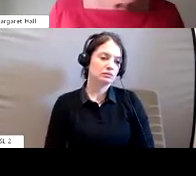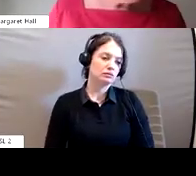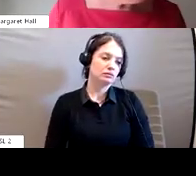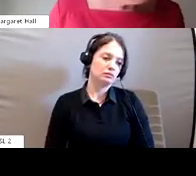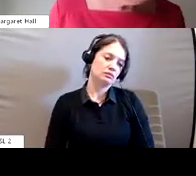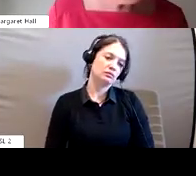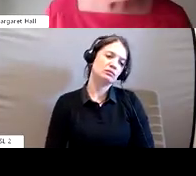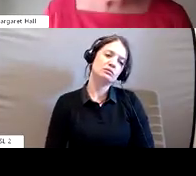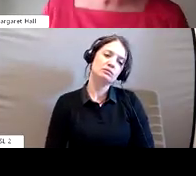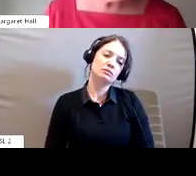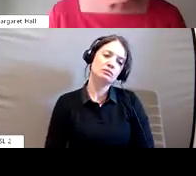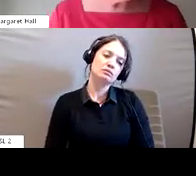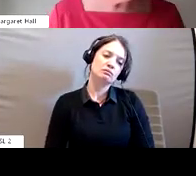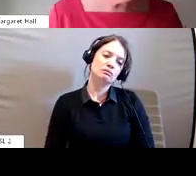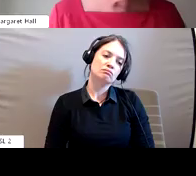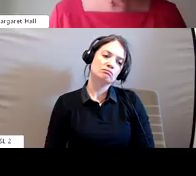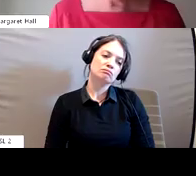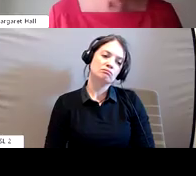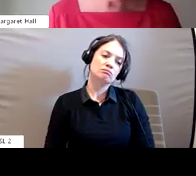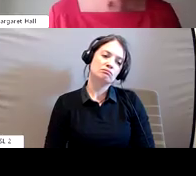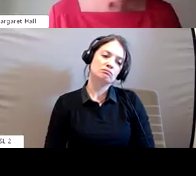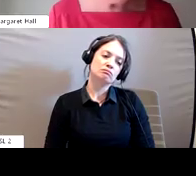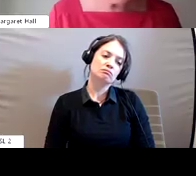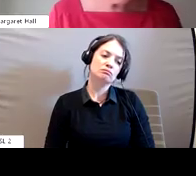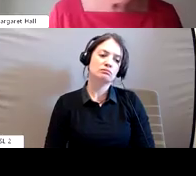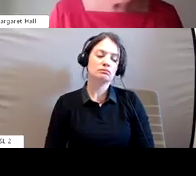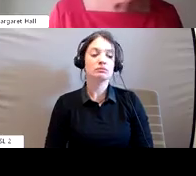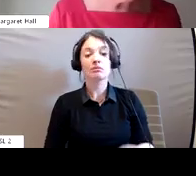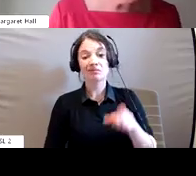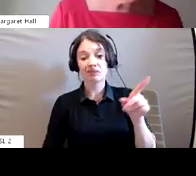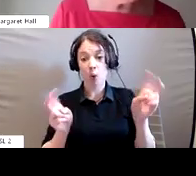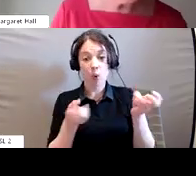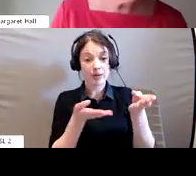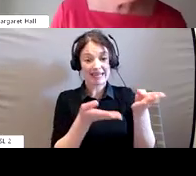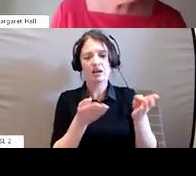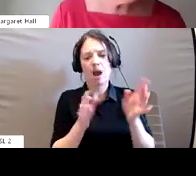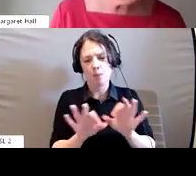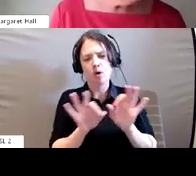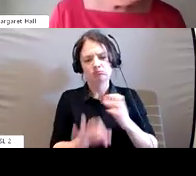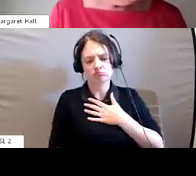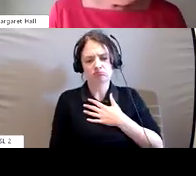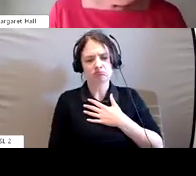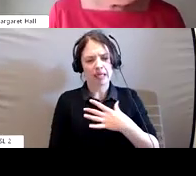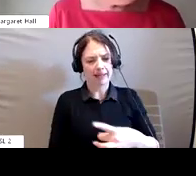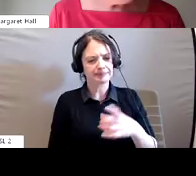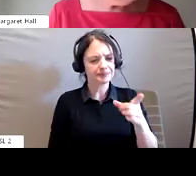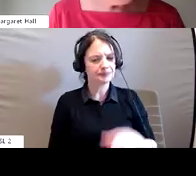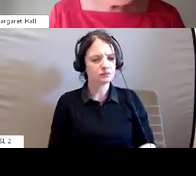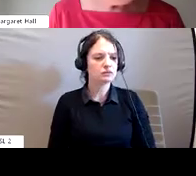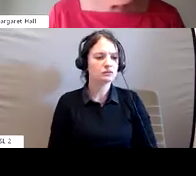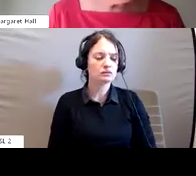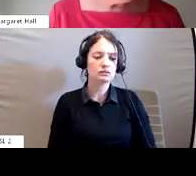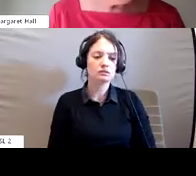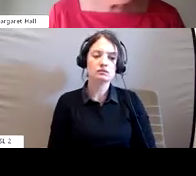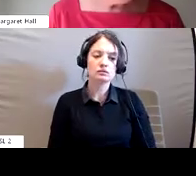So I want to conclude with this quote that was very striking to me. It comes